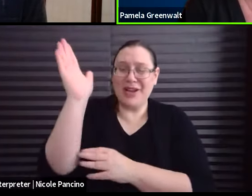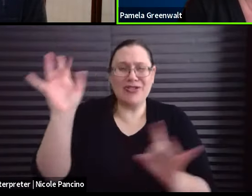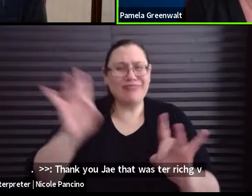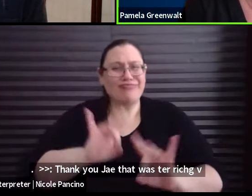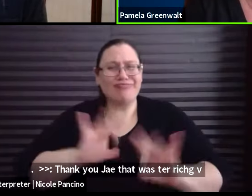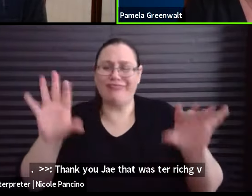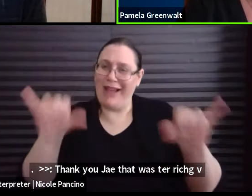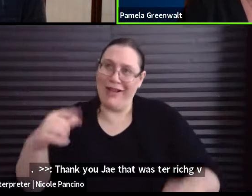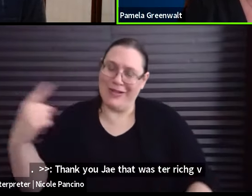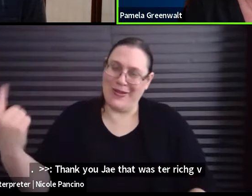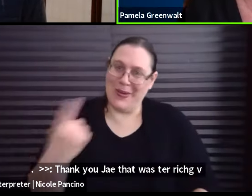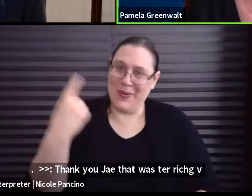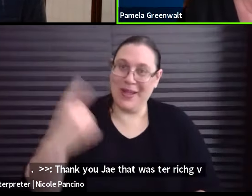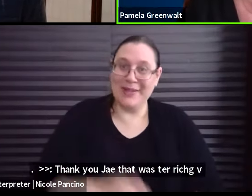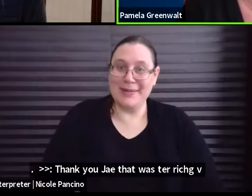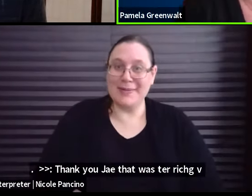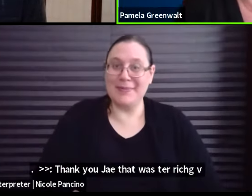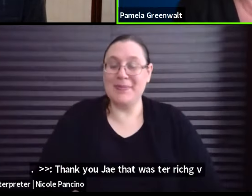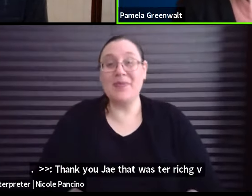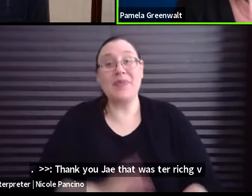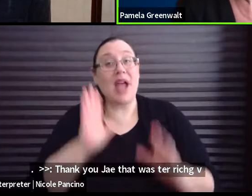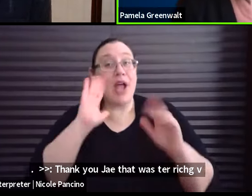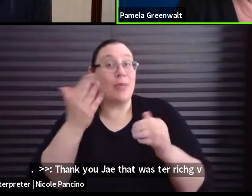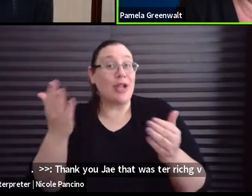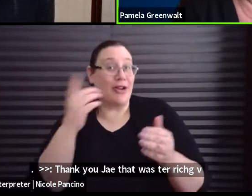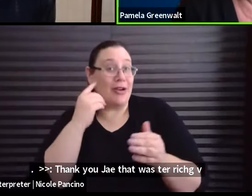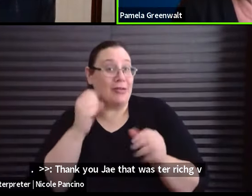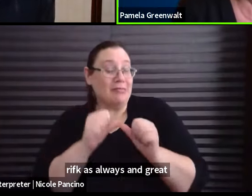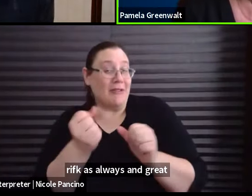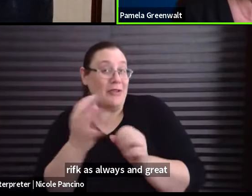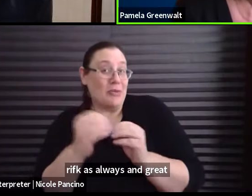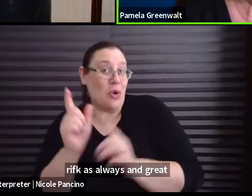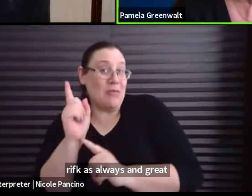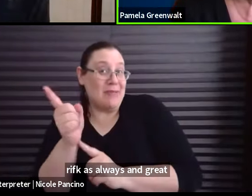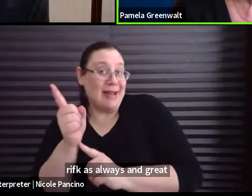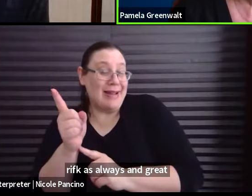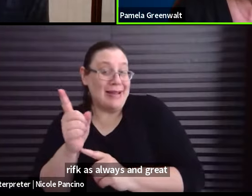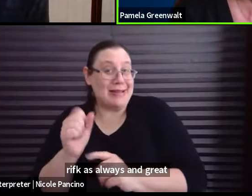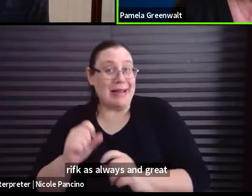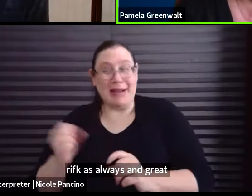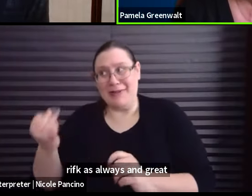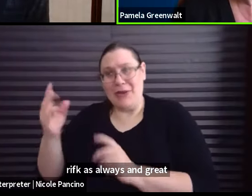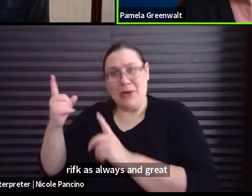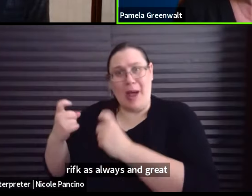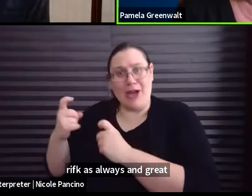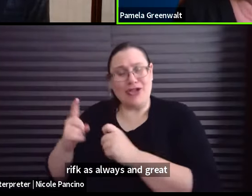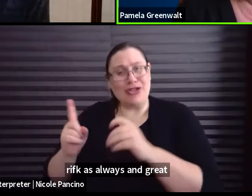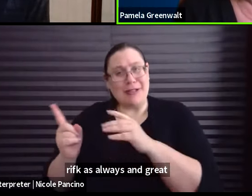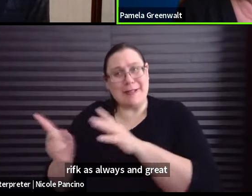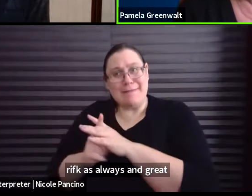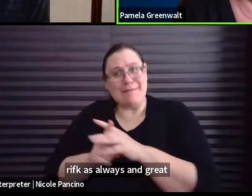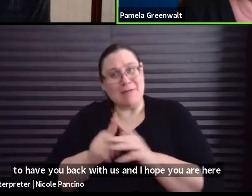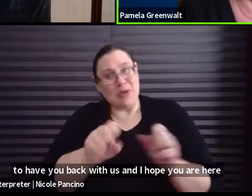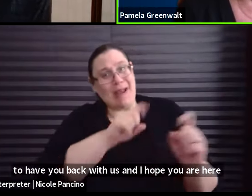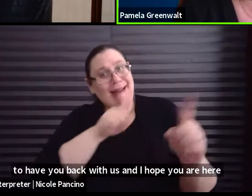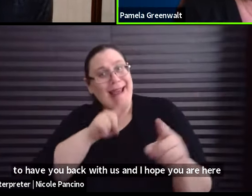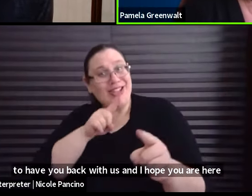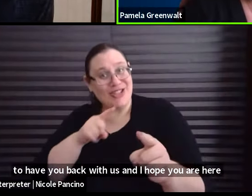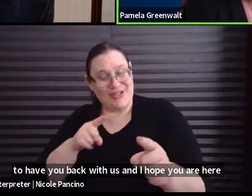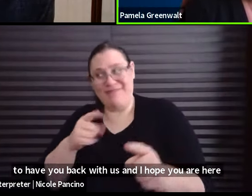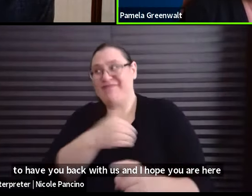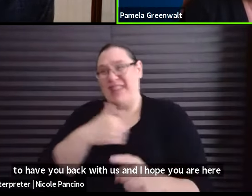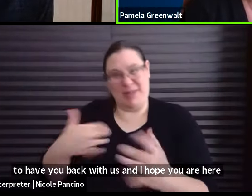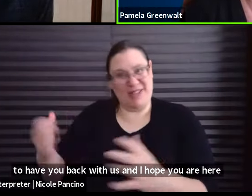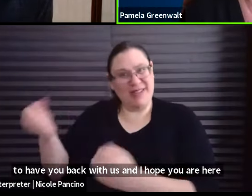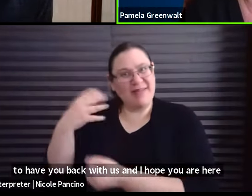always. I hope you're here for a few more minutes and can answer a couple of questions. Our members have sent in some